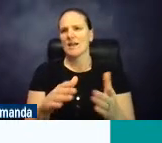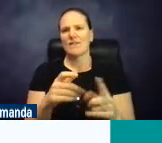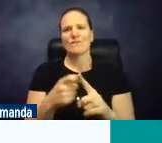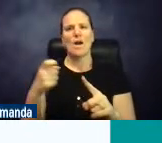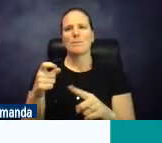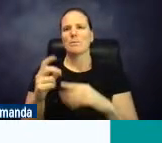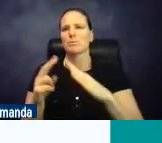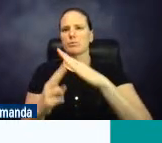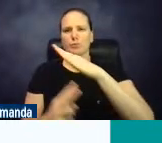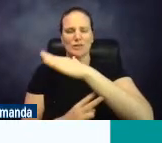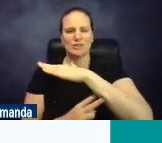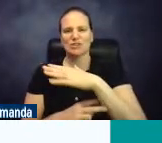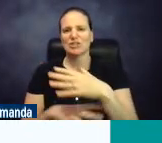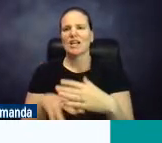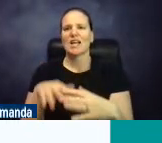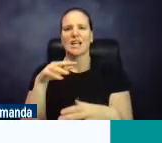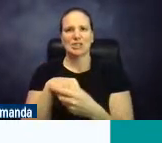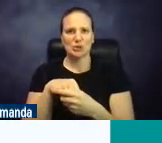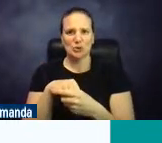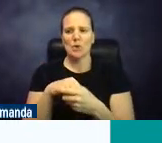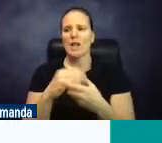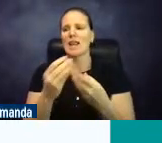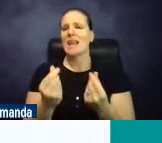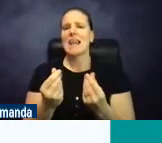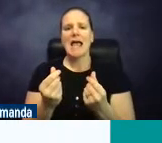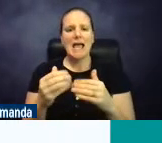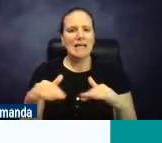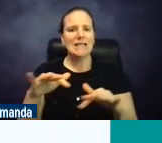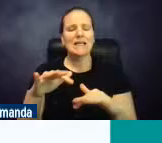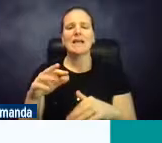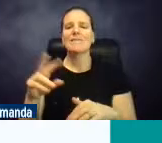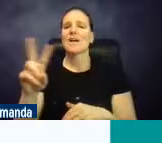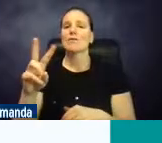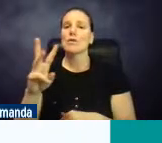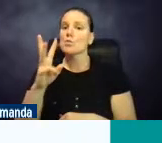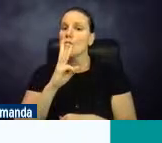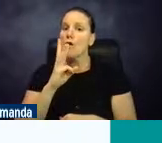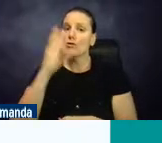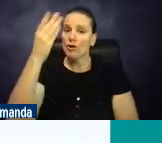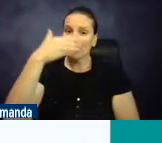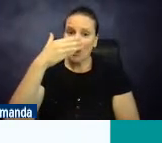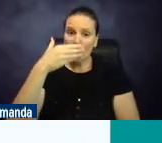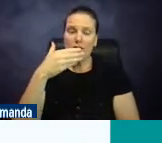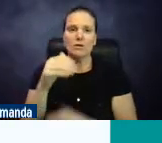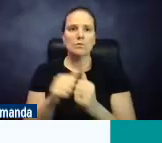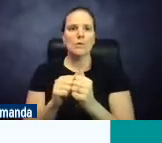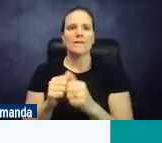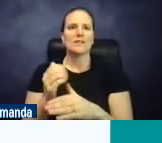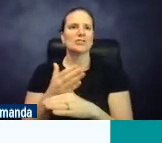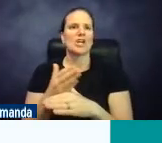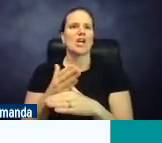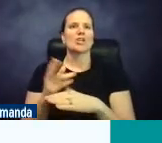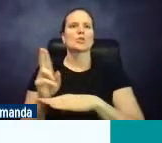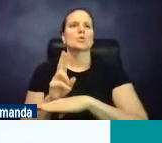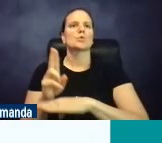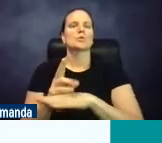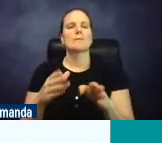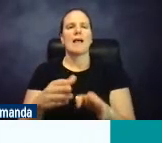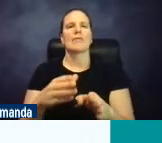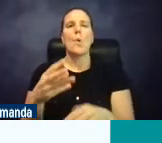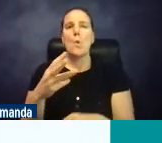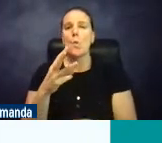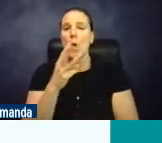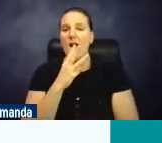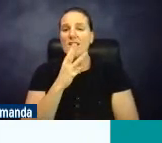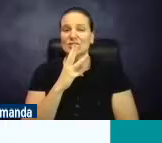bridge into landings in Vancouver waterfront with a shared use path. So this is on the Washington shoreline coming